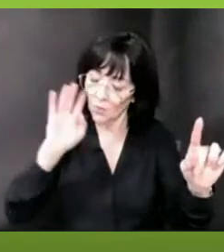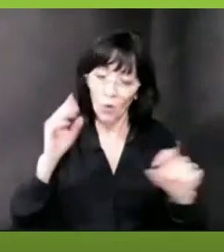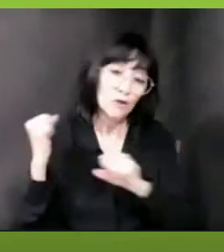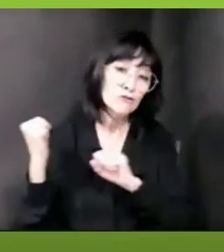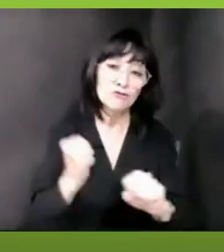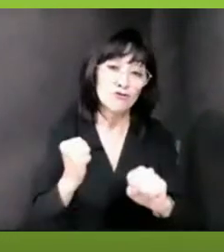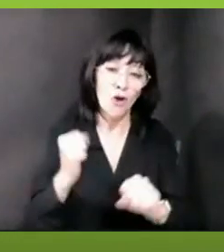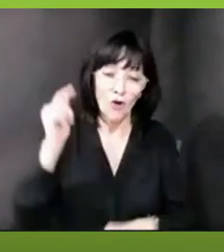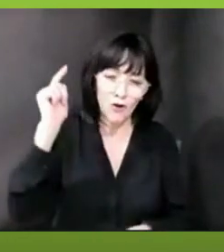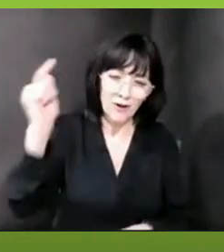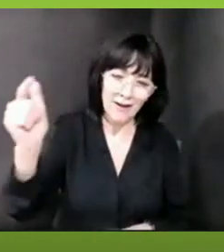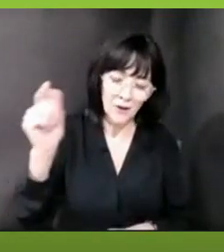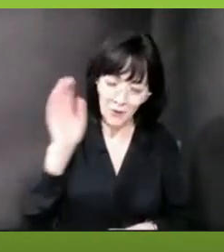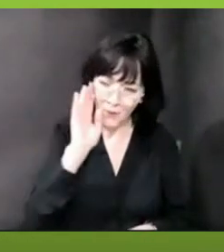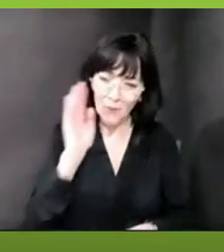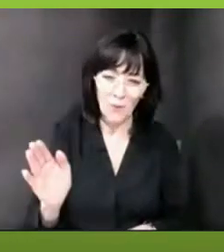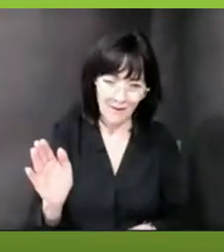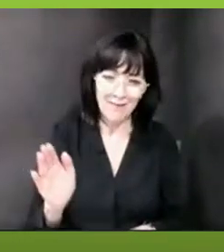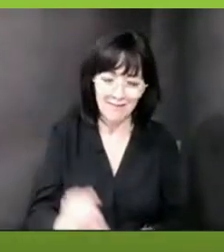end.